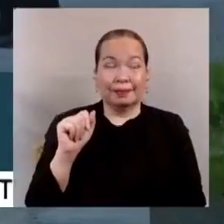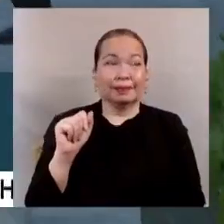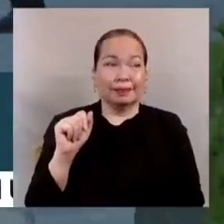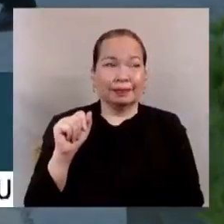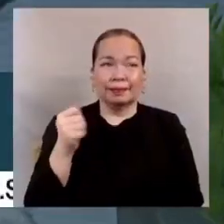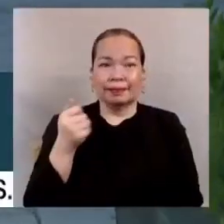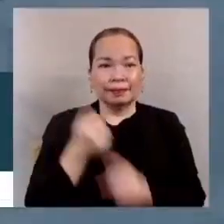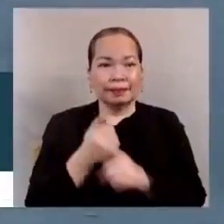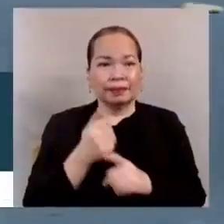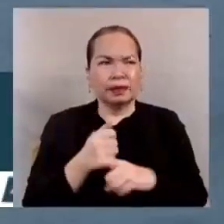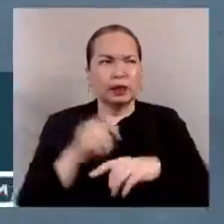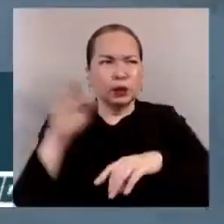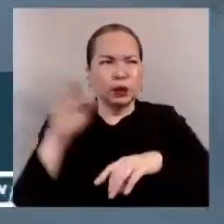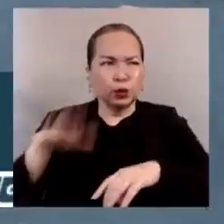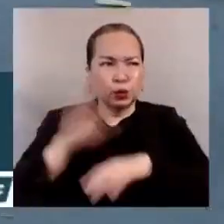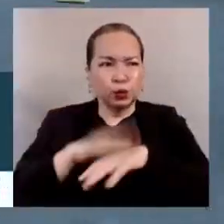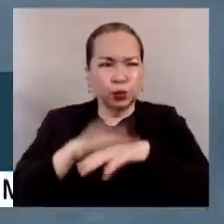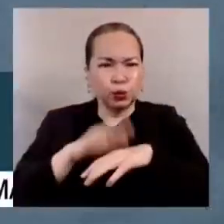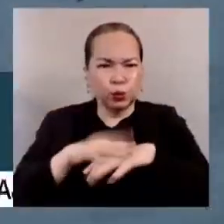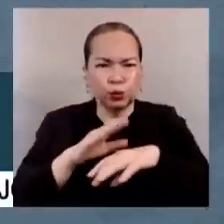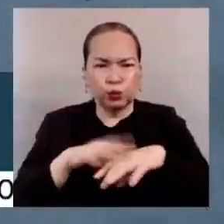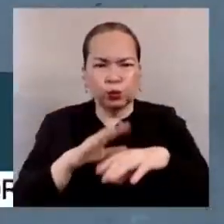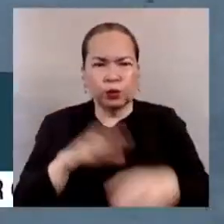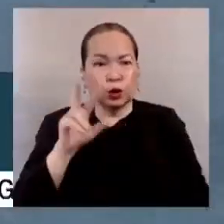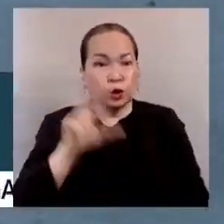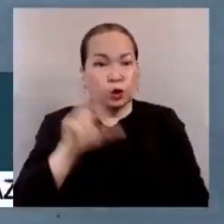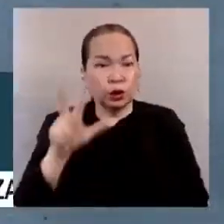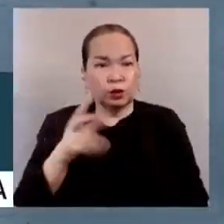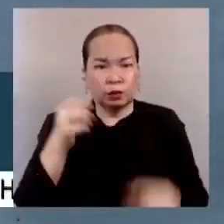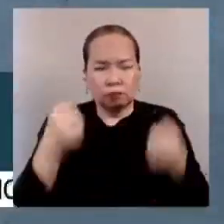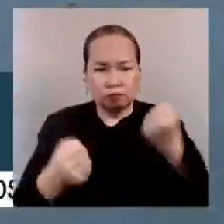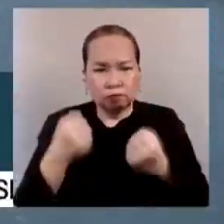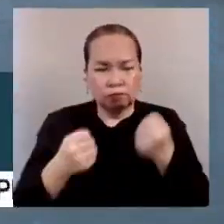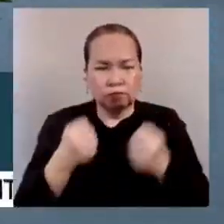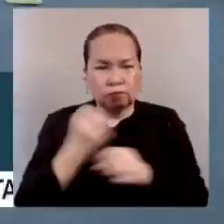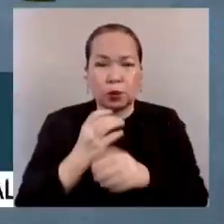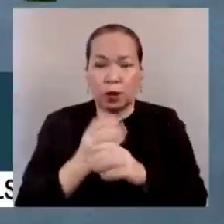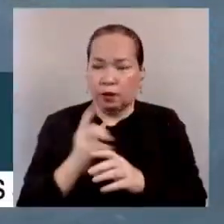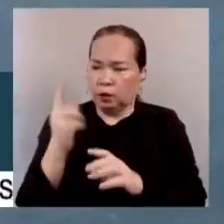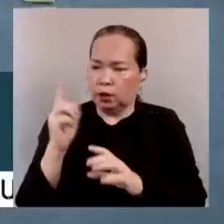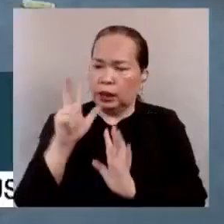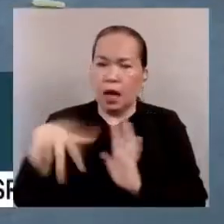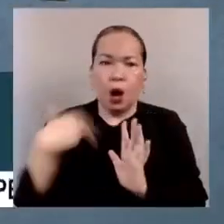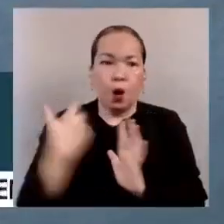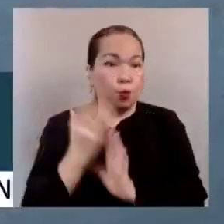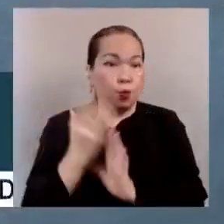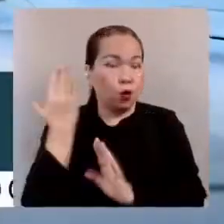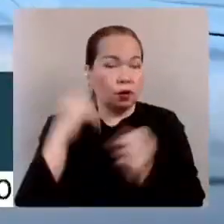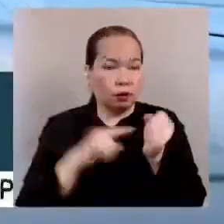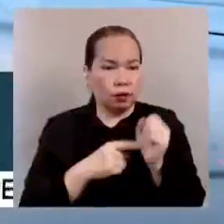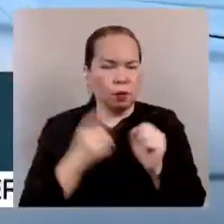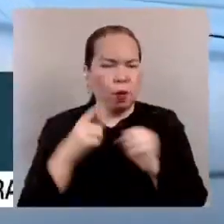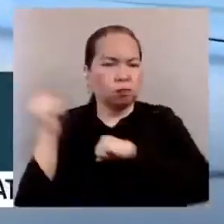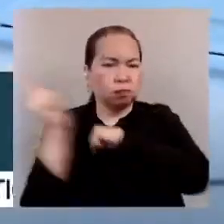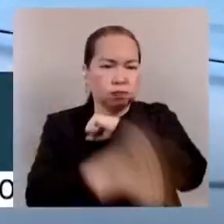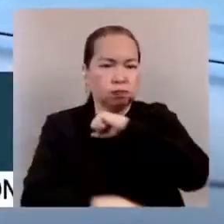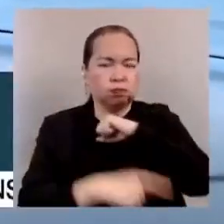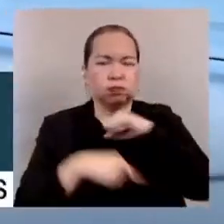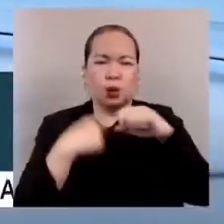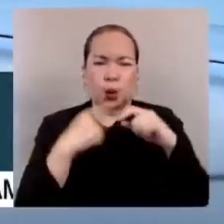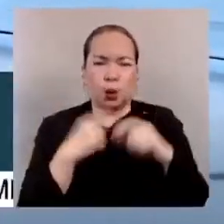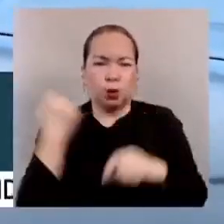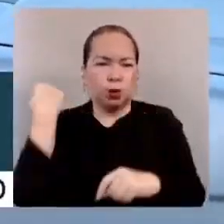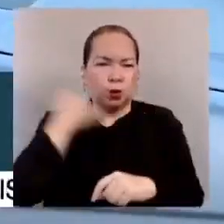down 333 vehicles in the first 3 hours of implementing higher fines for those using the EDSA busway